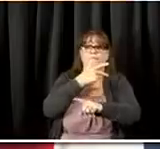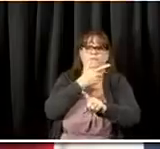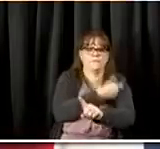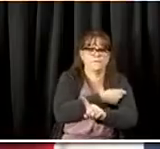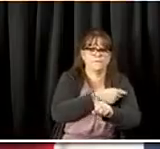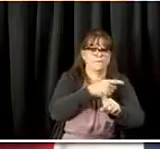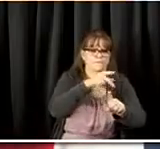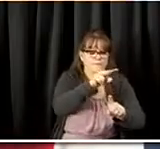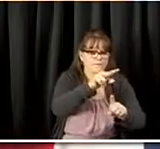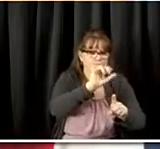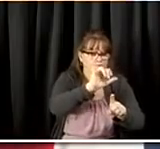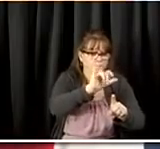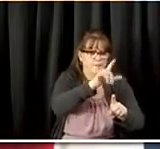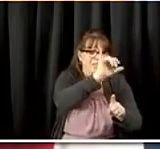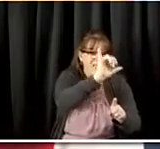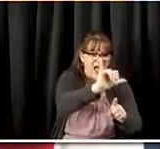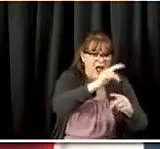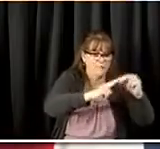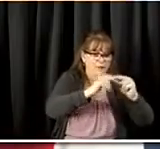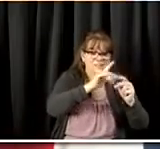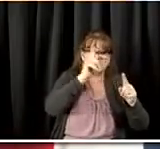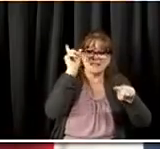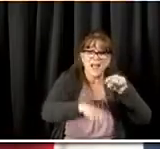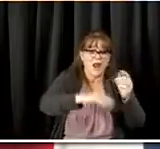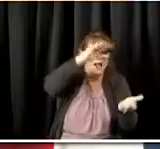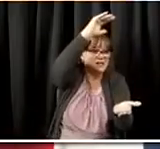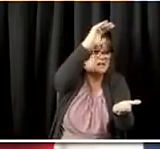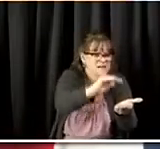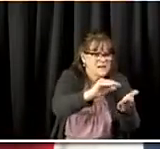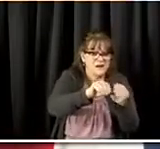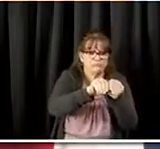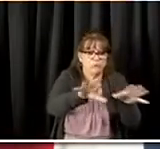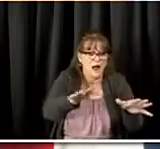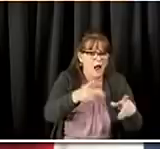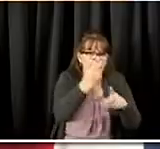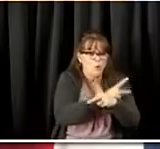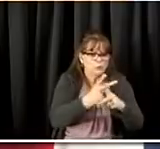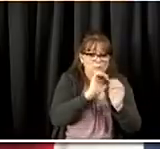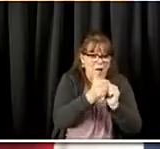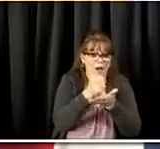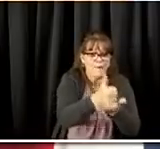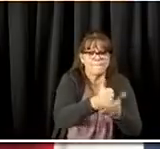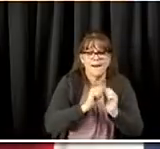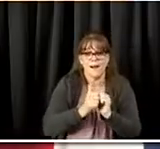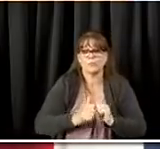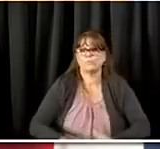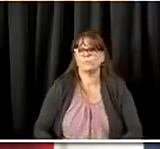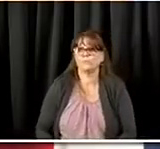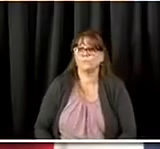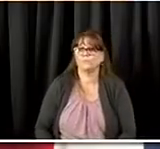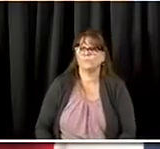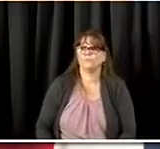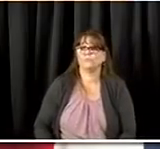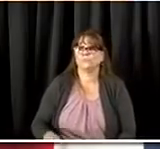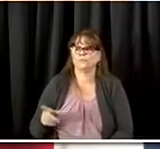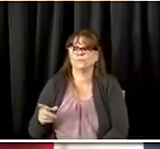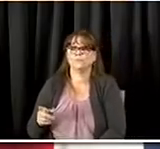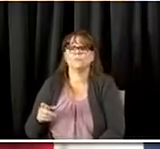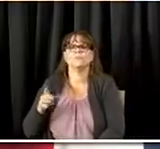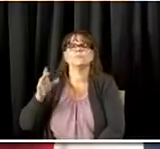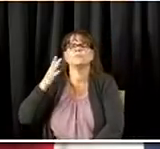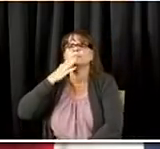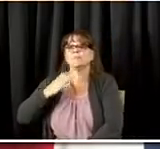Thank you for the question. So I would say that we really need layered strategies for outbreaks of